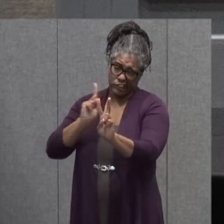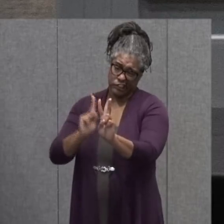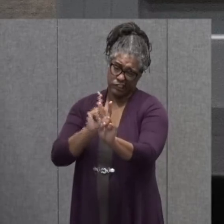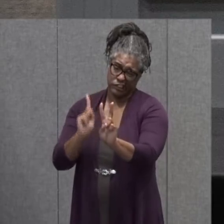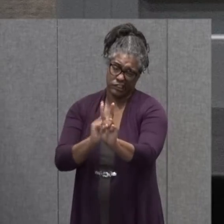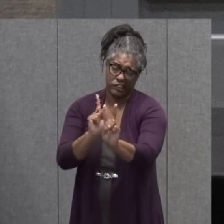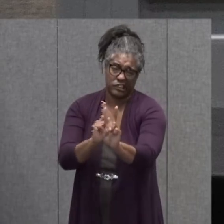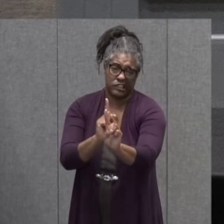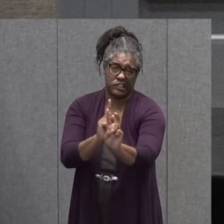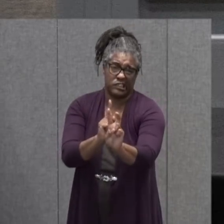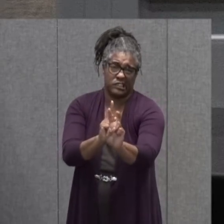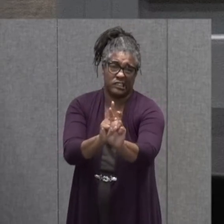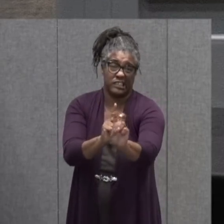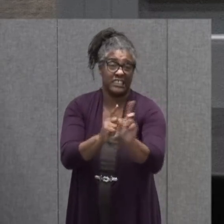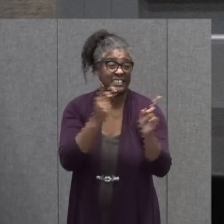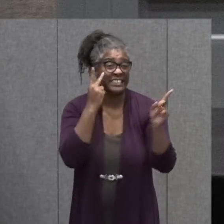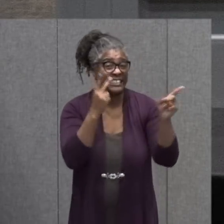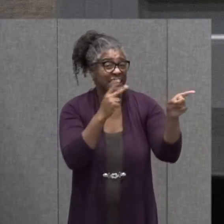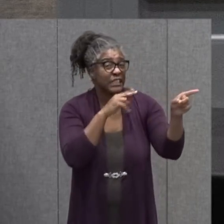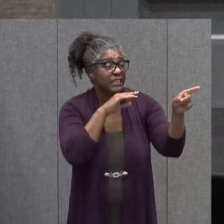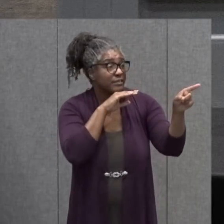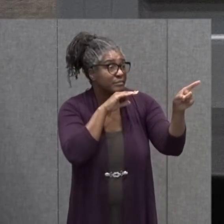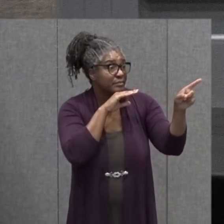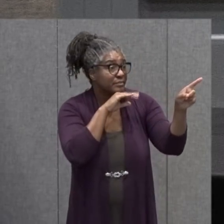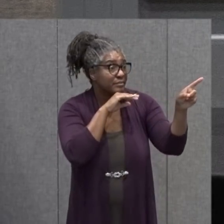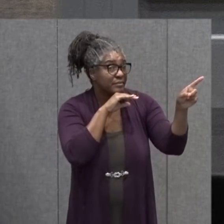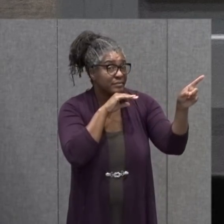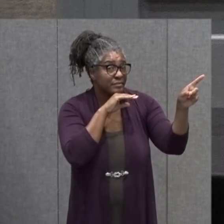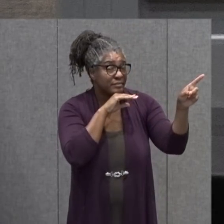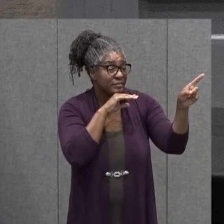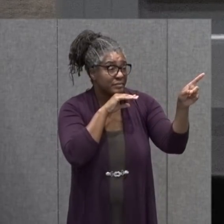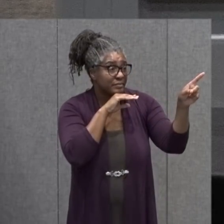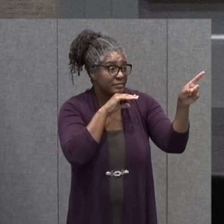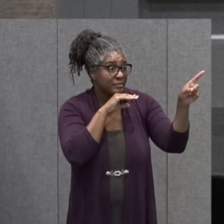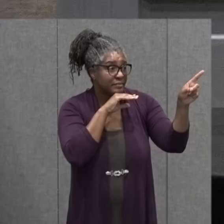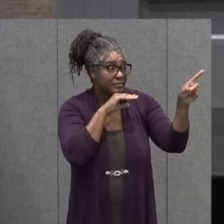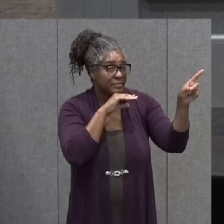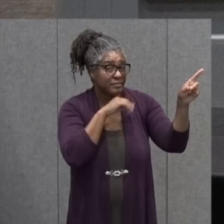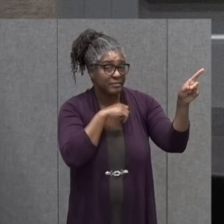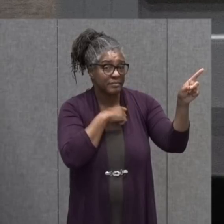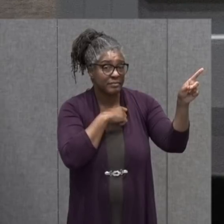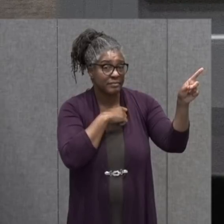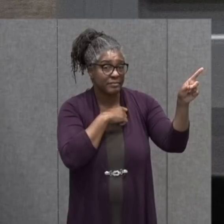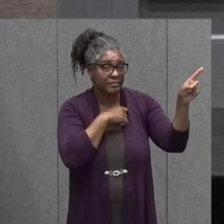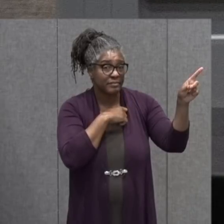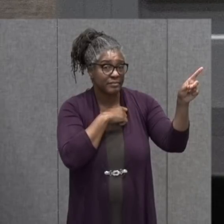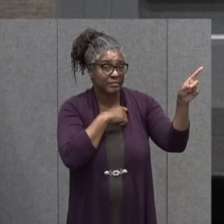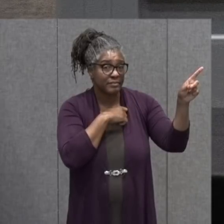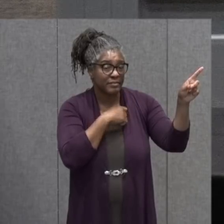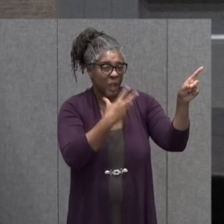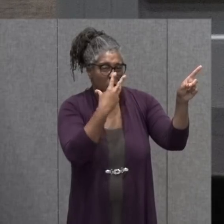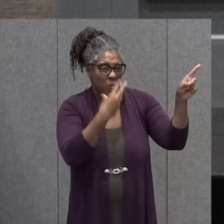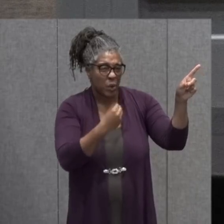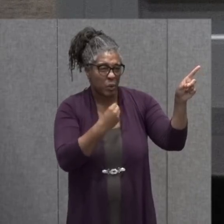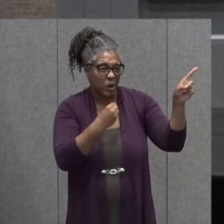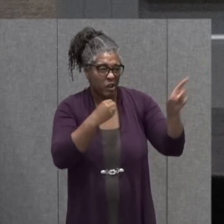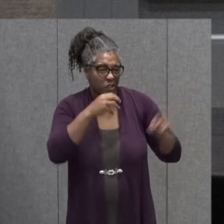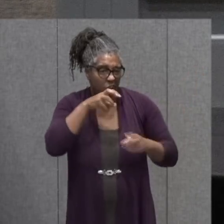up here running with scared faces and the big bad wolf with his teeth snarled out. He's